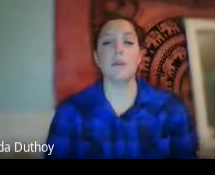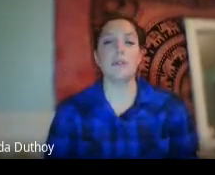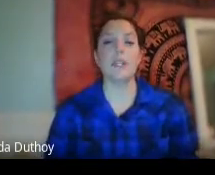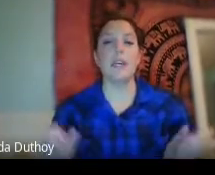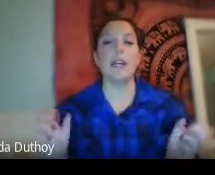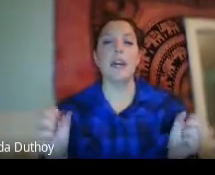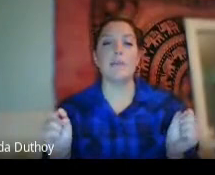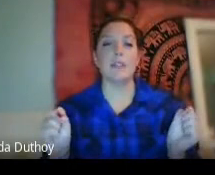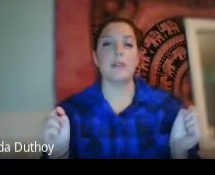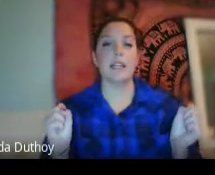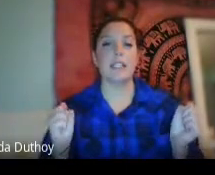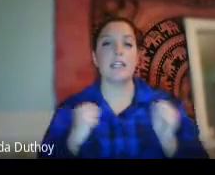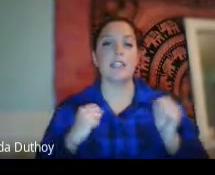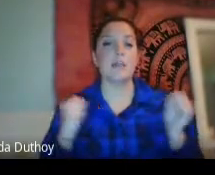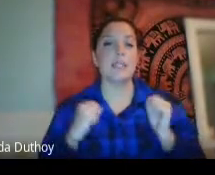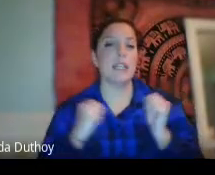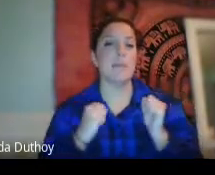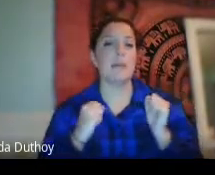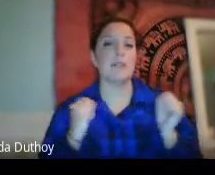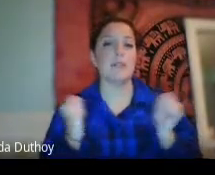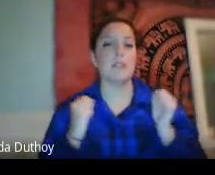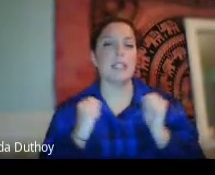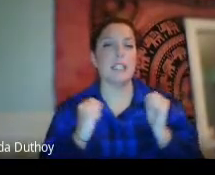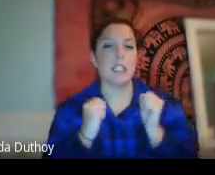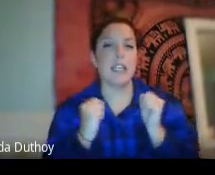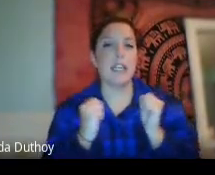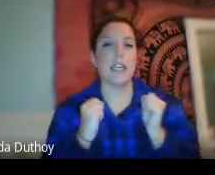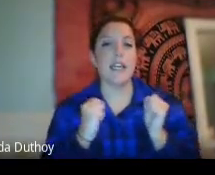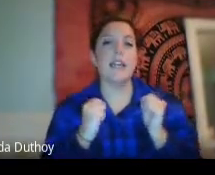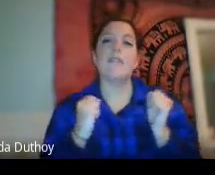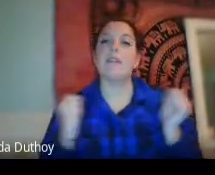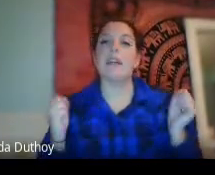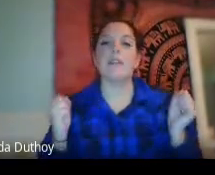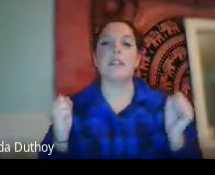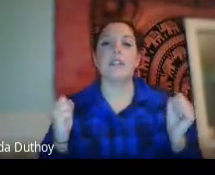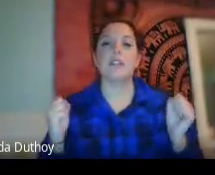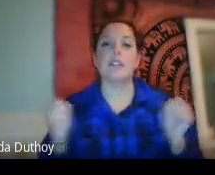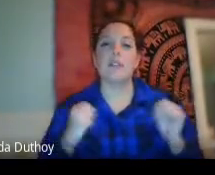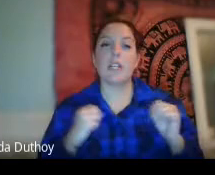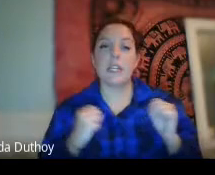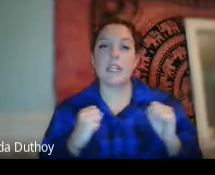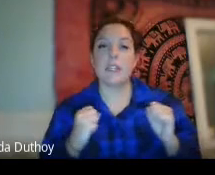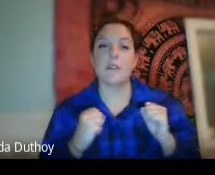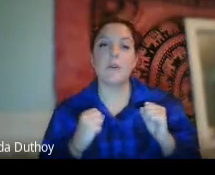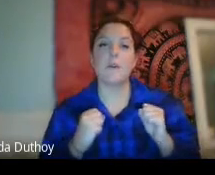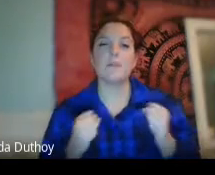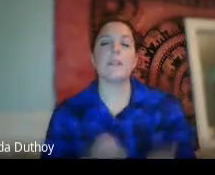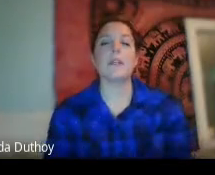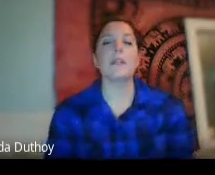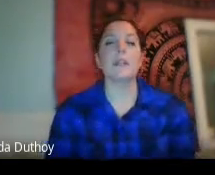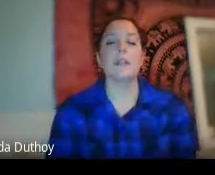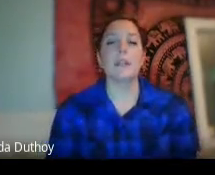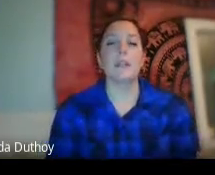sign for cold, I have my 2 S hand shapes by my shoulders and I shake it, right? It looks like you're shivering in the